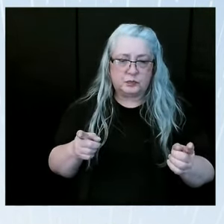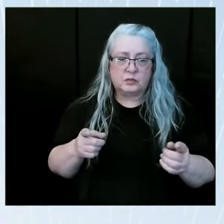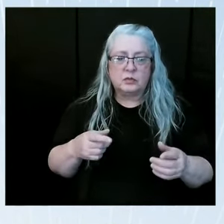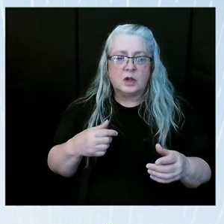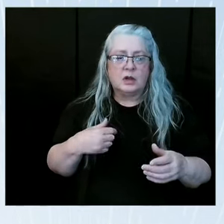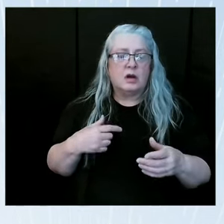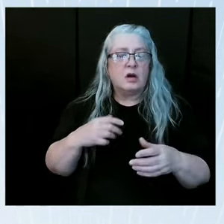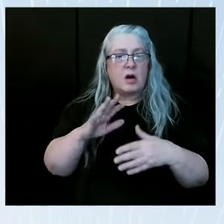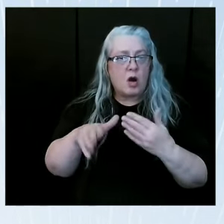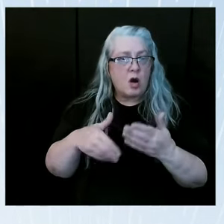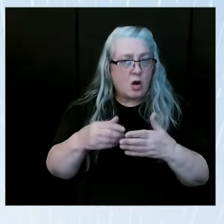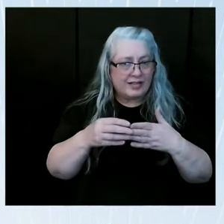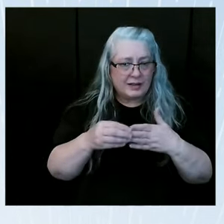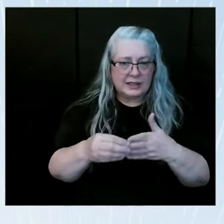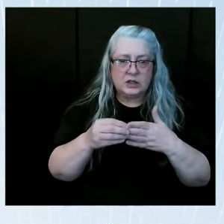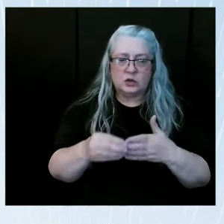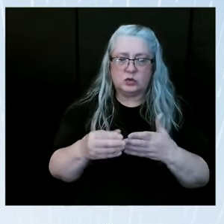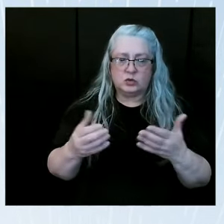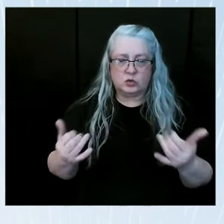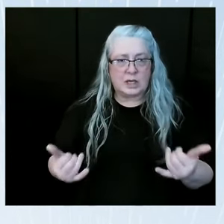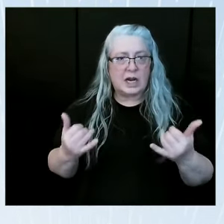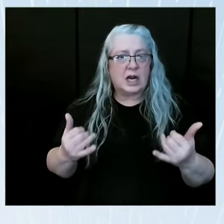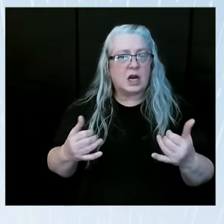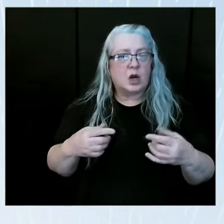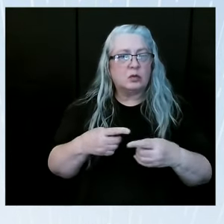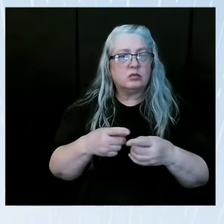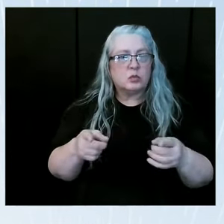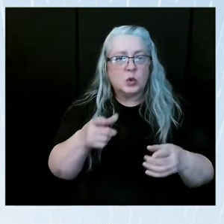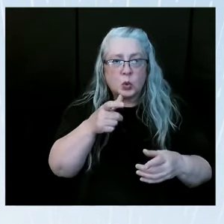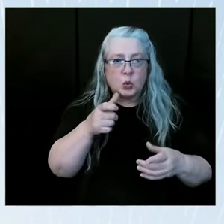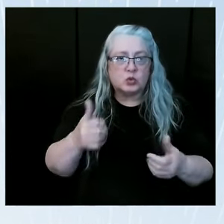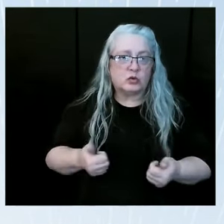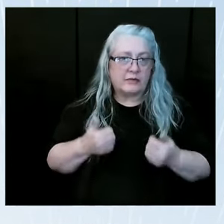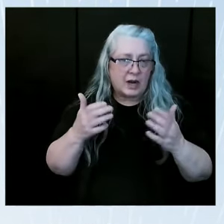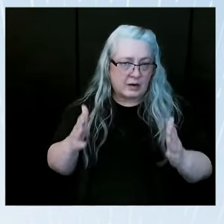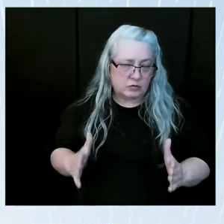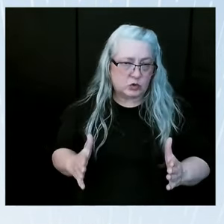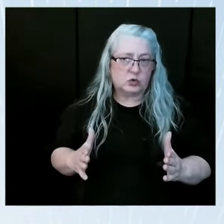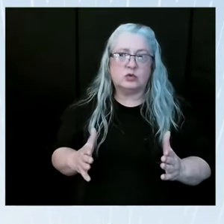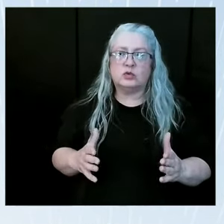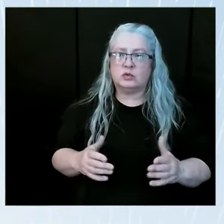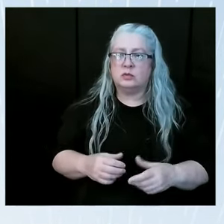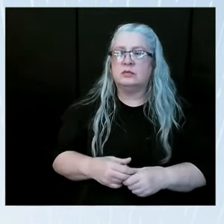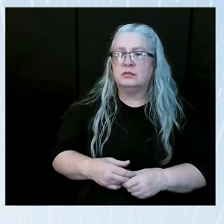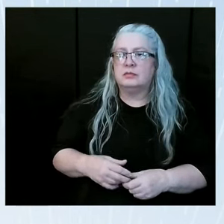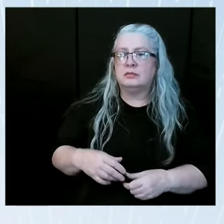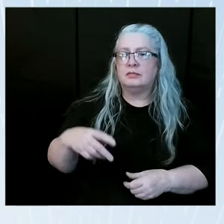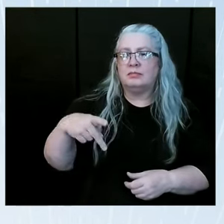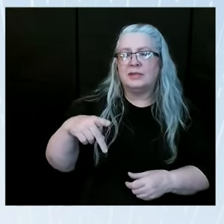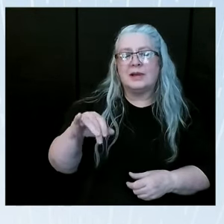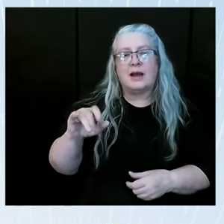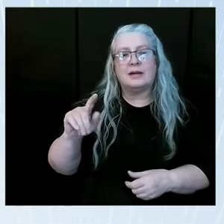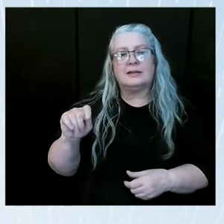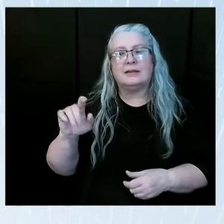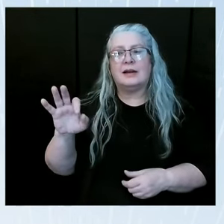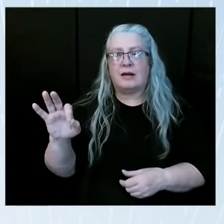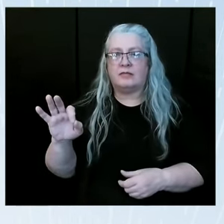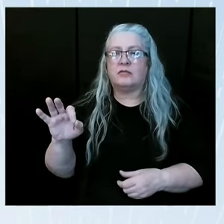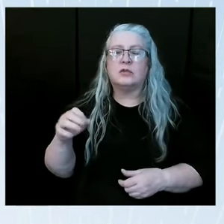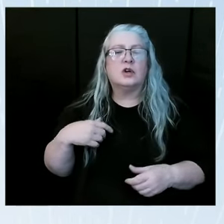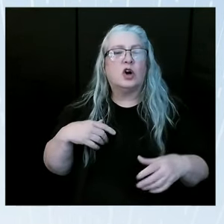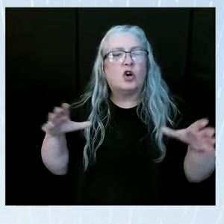How can PITF agencies, as they strive to bring the voices of human trafficking survivors to the